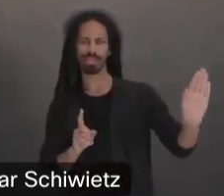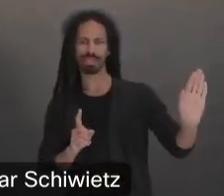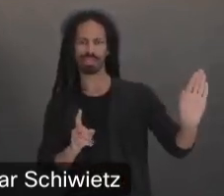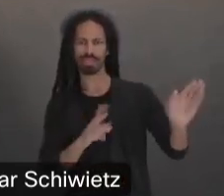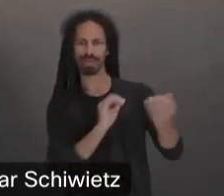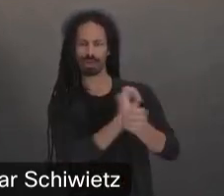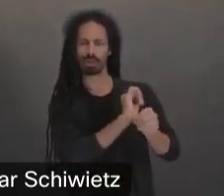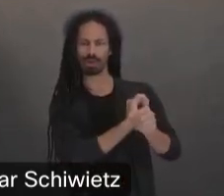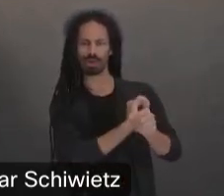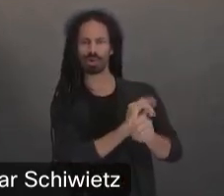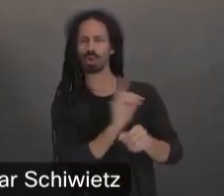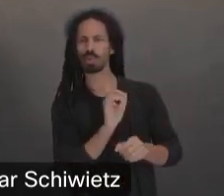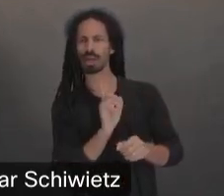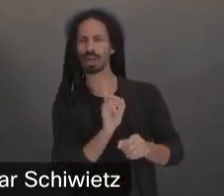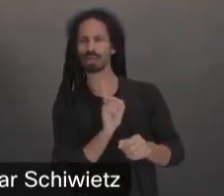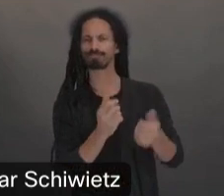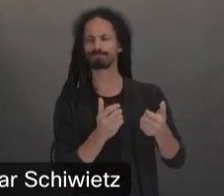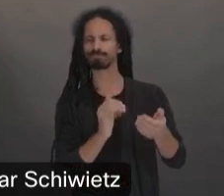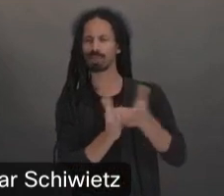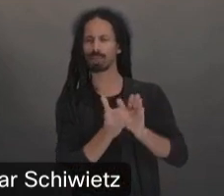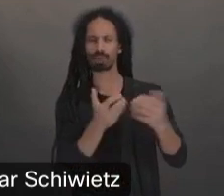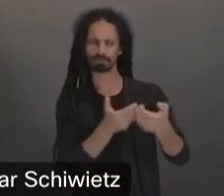parts come from others.